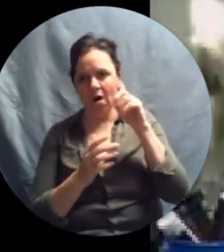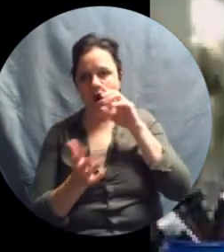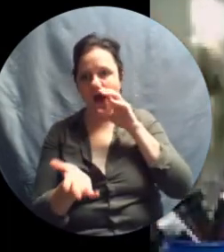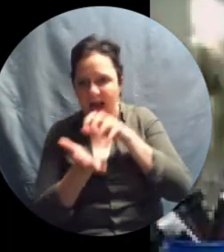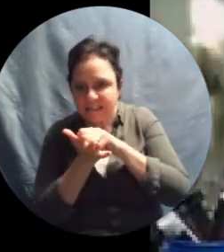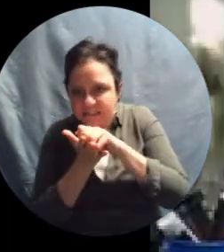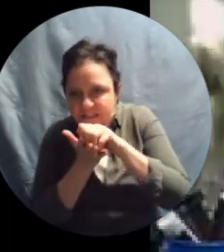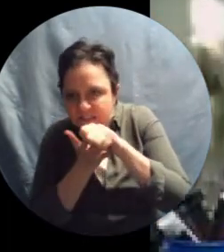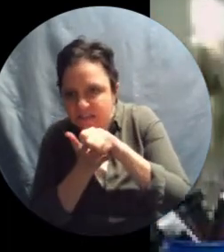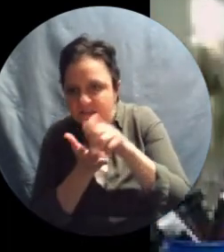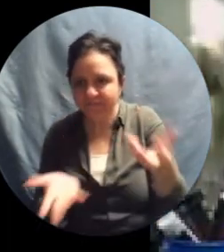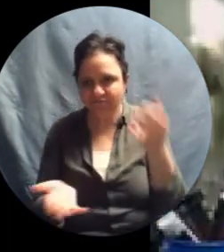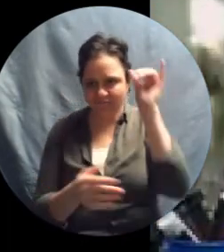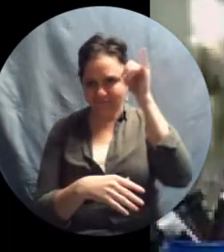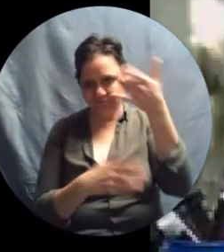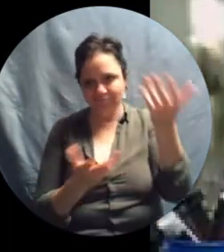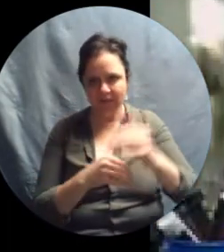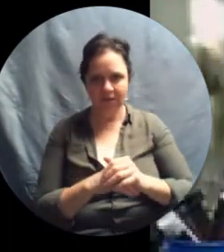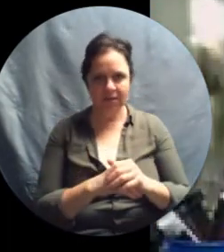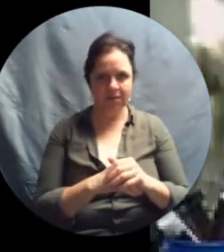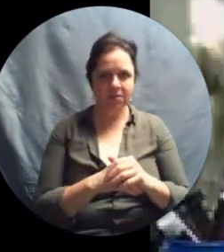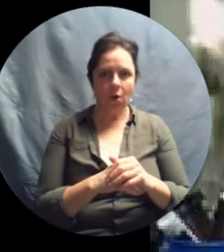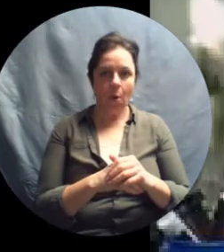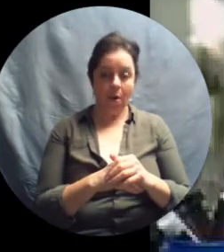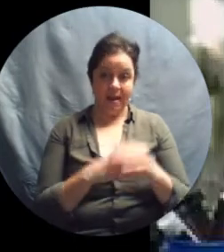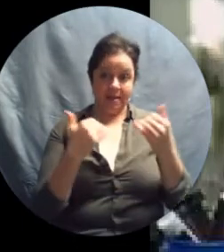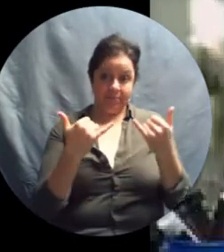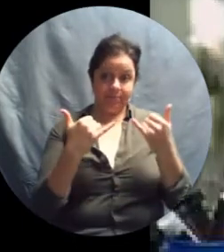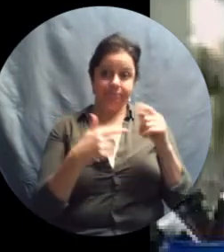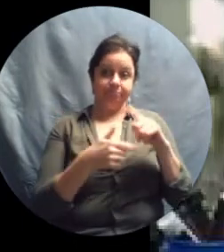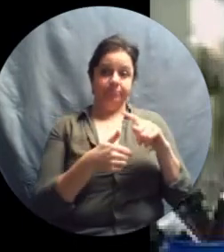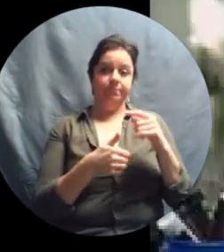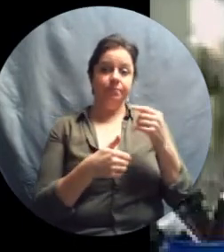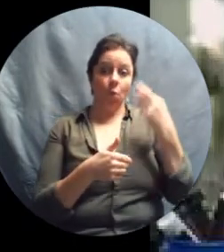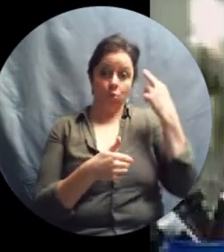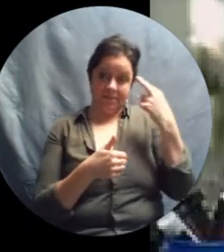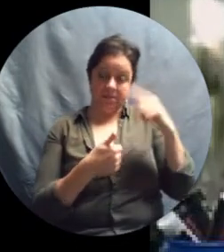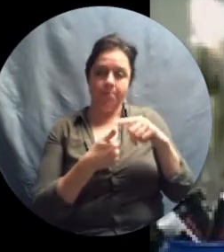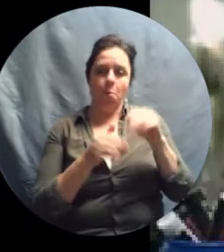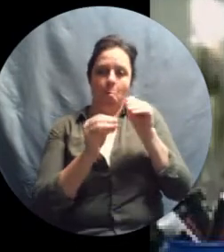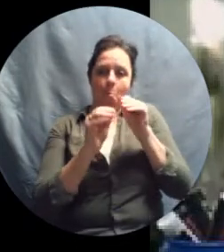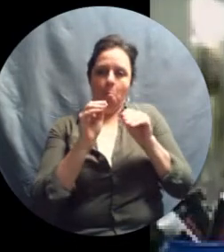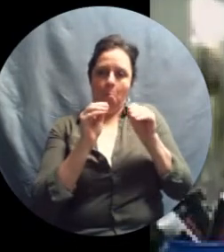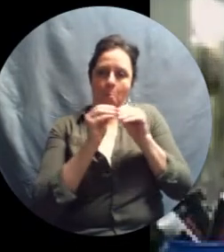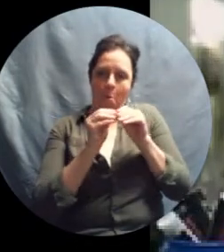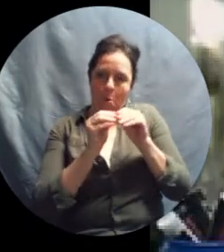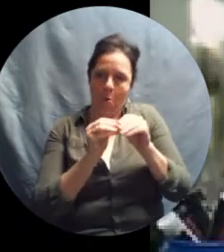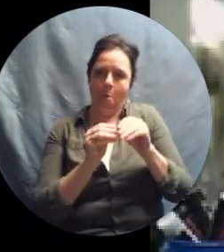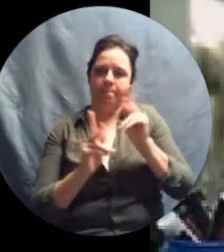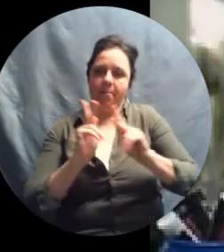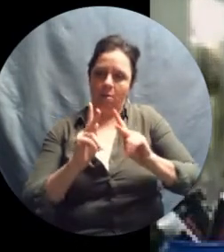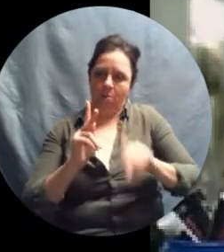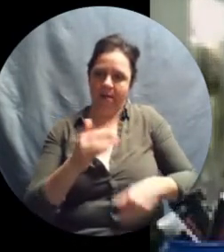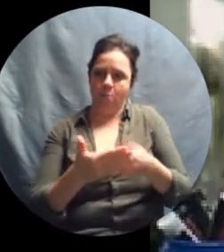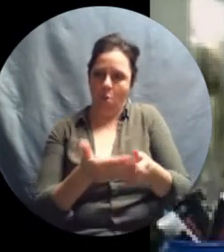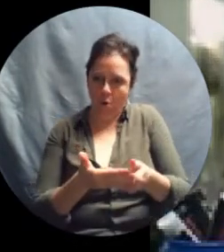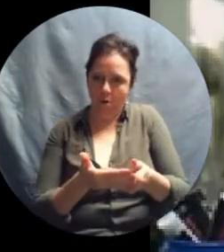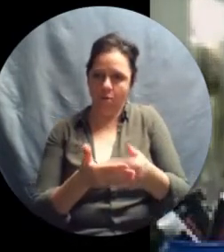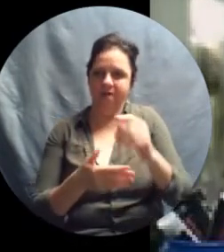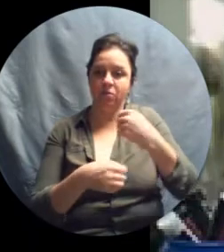agriculture. Again, more people on the planet, more food needs to be produced, and so we're going to have to grow that food. We can't grow all the food